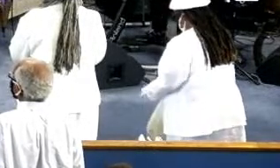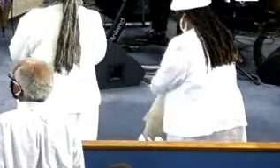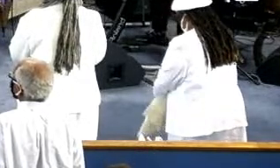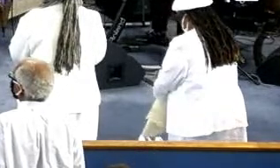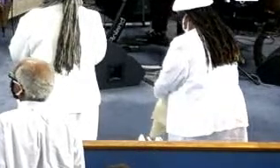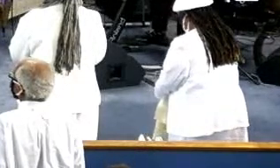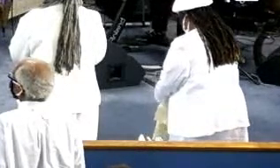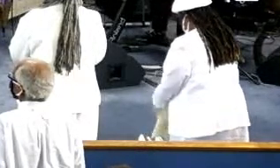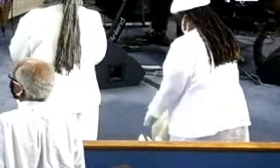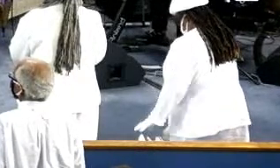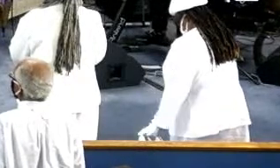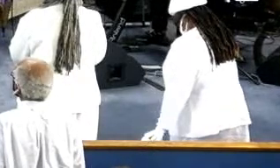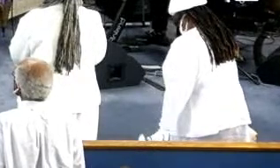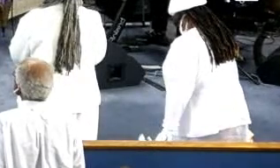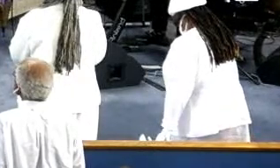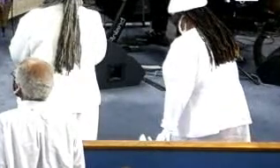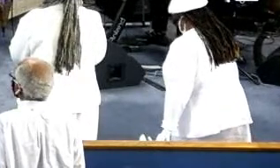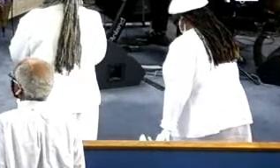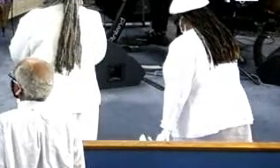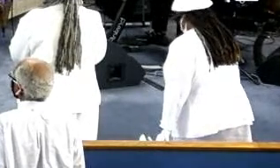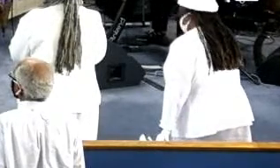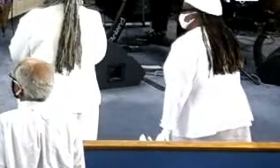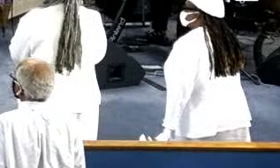Good morning and happy Sabbath.